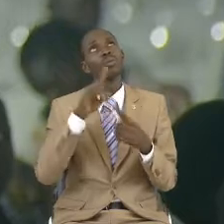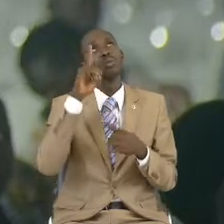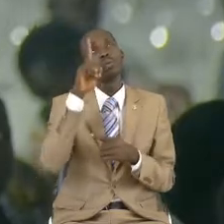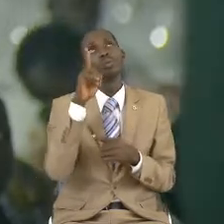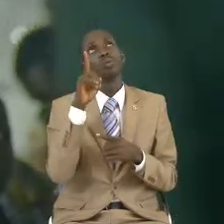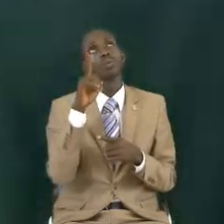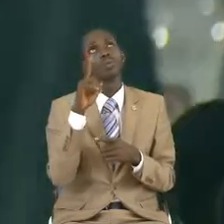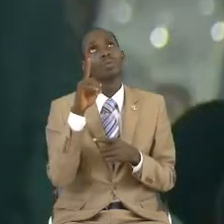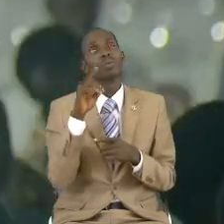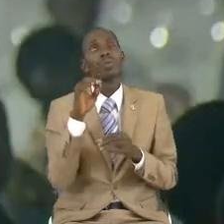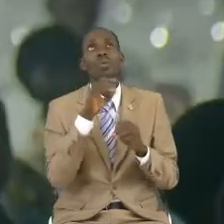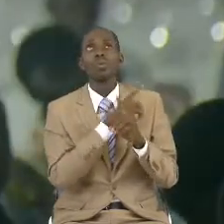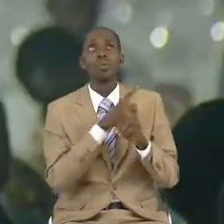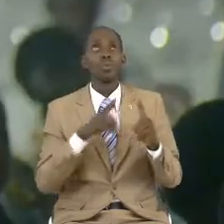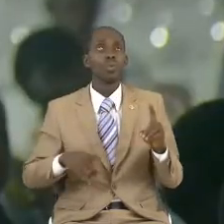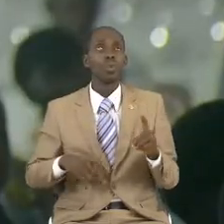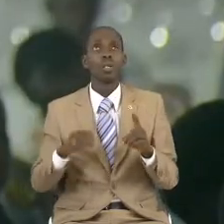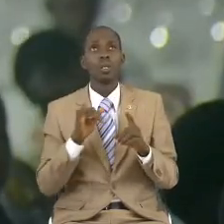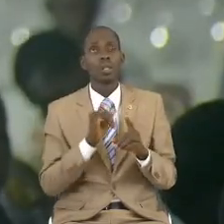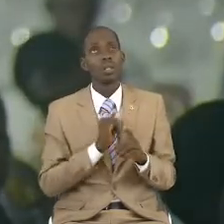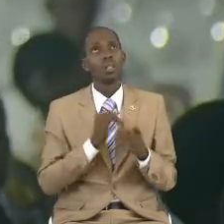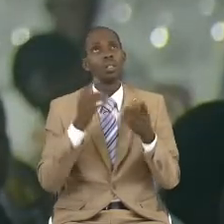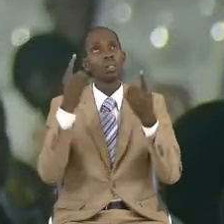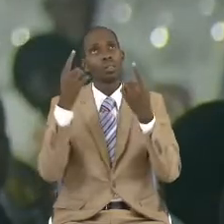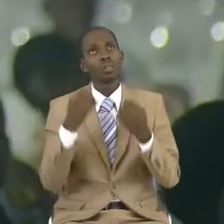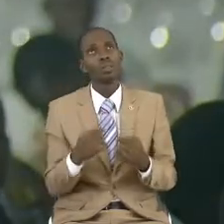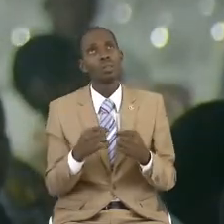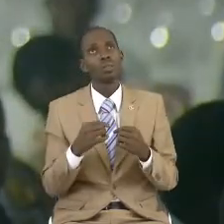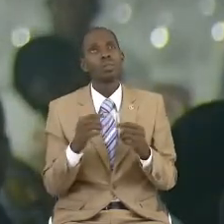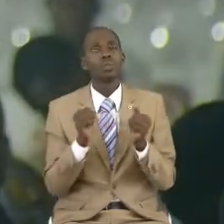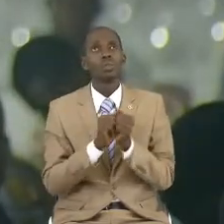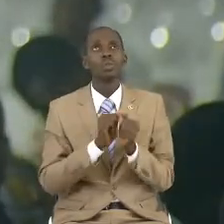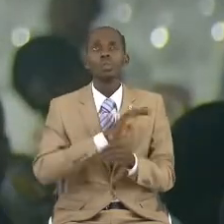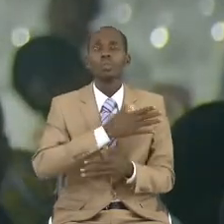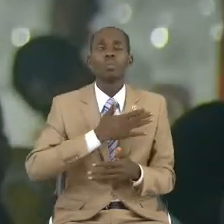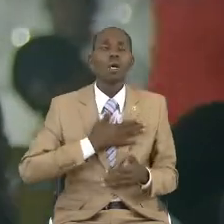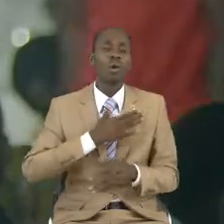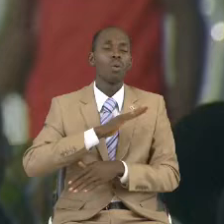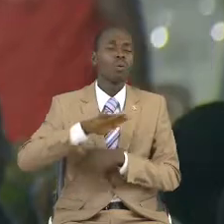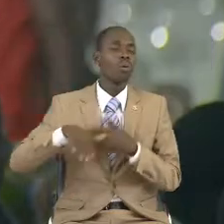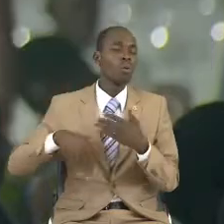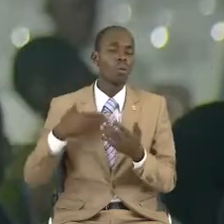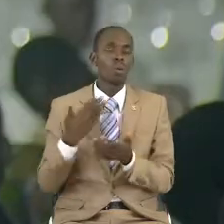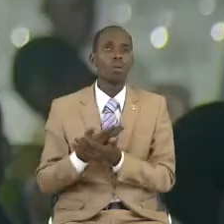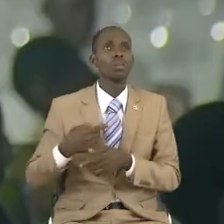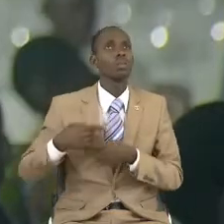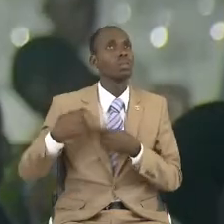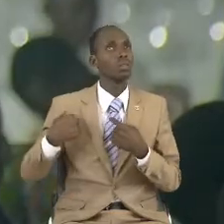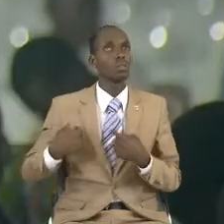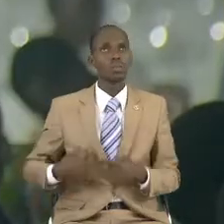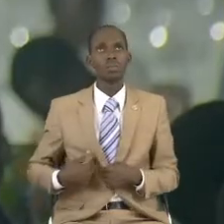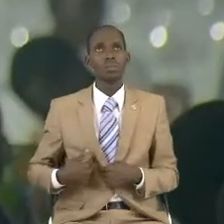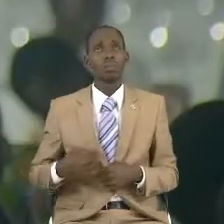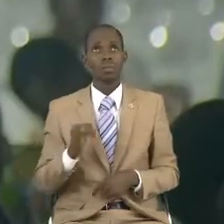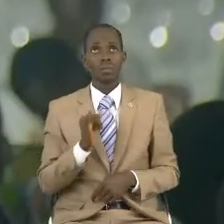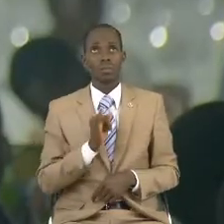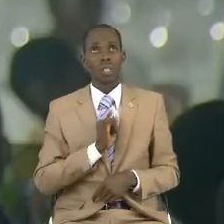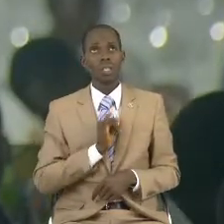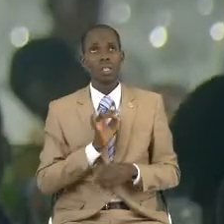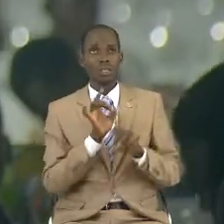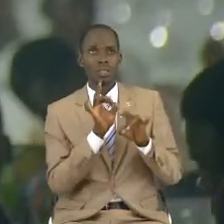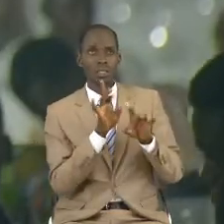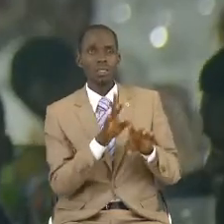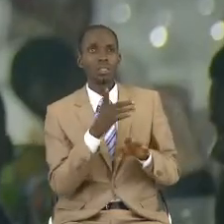oh lord i come with my whole heart i hate the evil things i've been